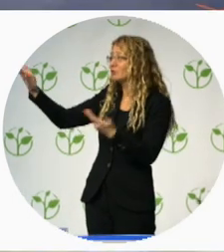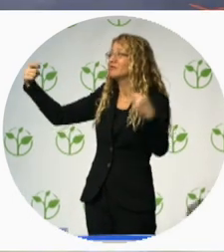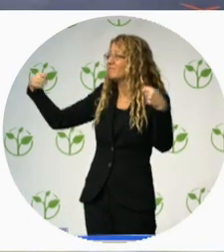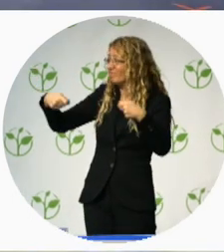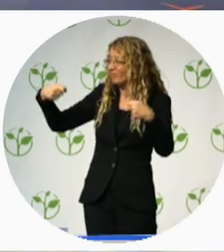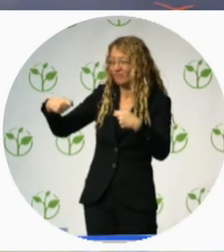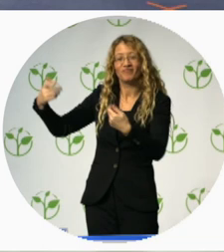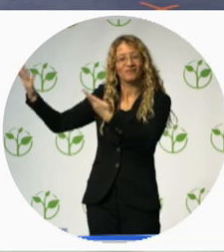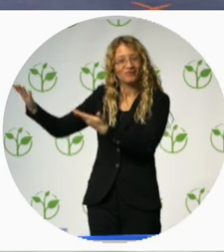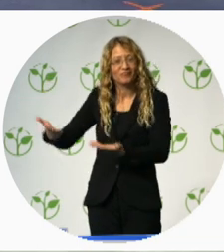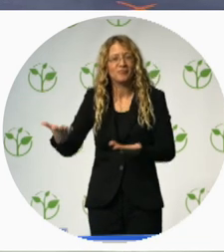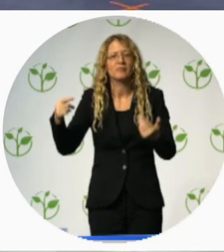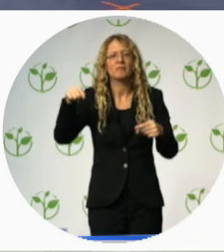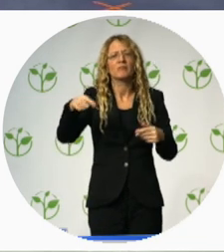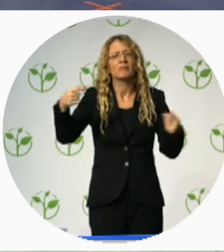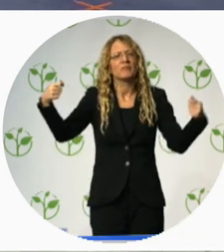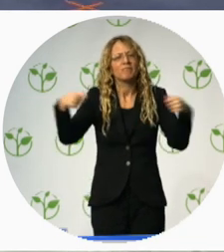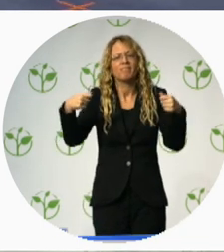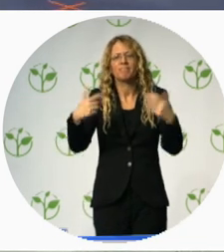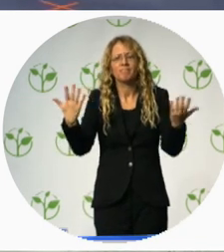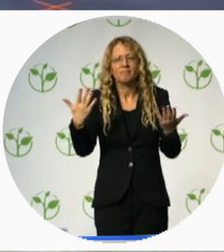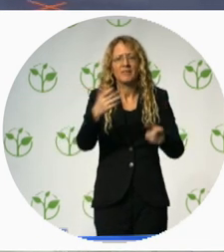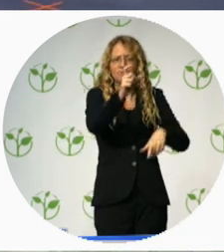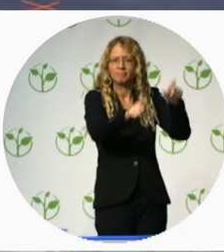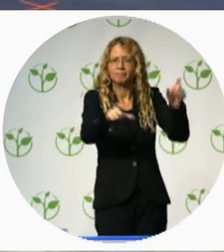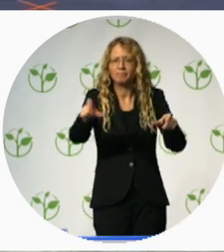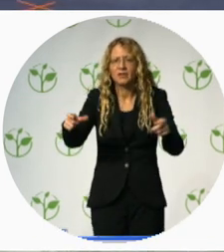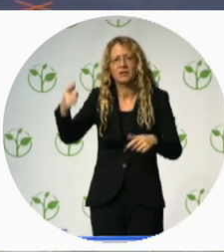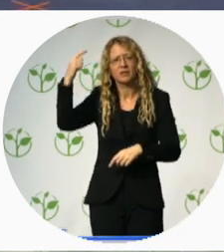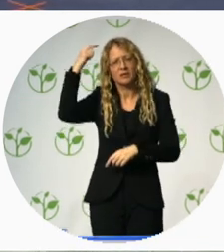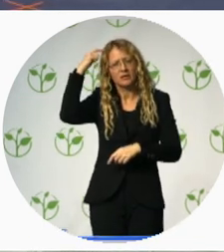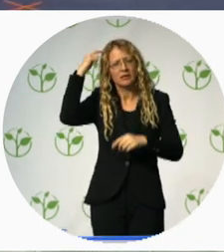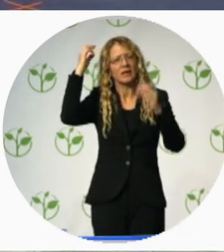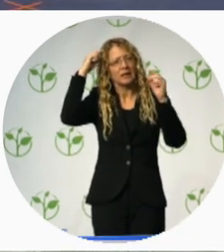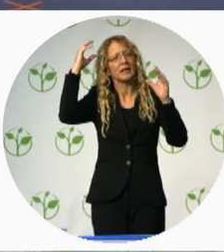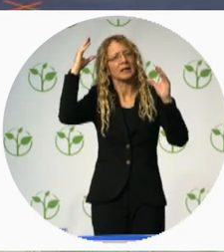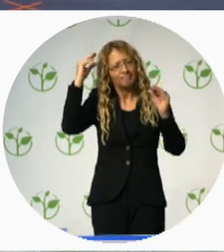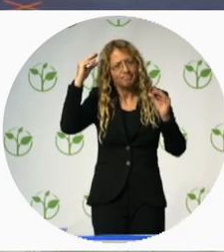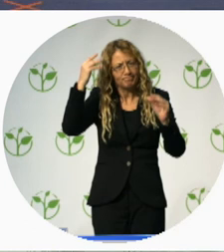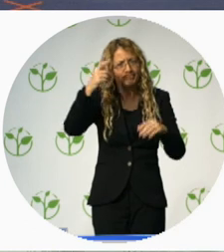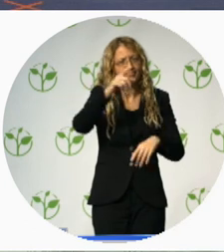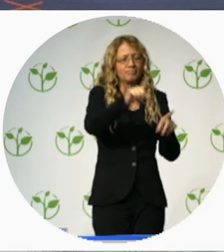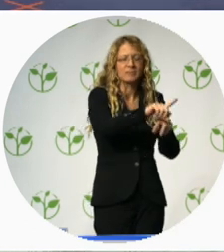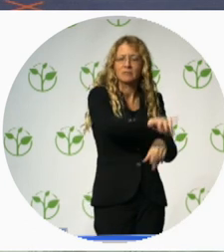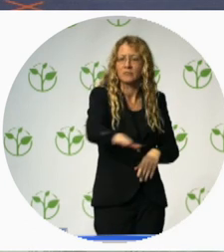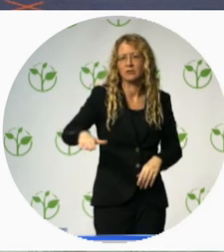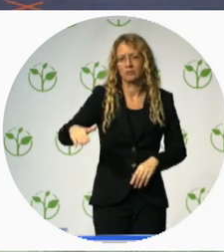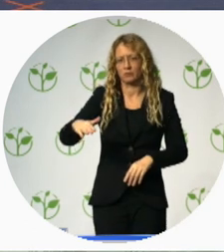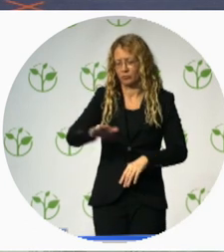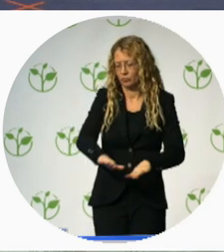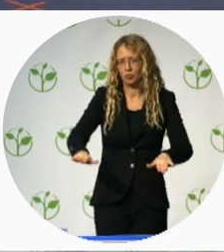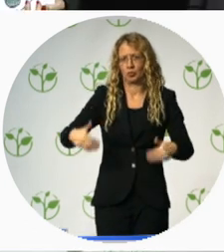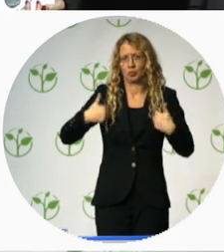with intellectual disabilities with a special focus on children and young people. In 2014, Fundación